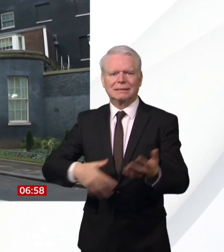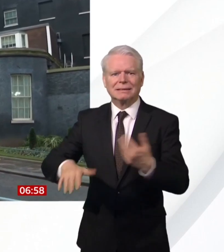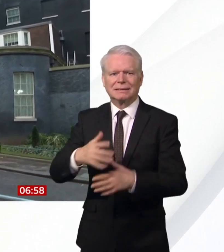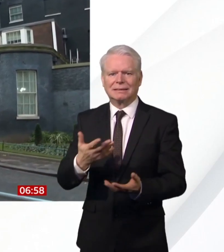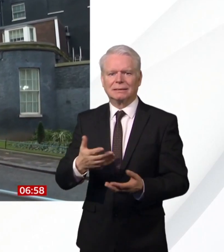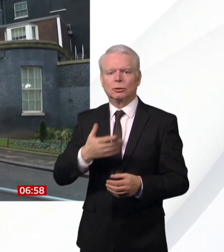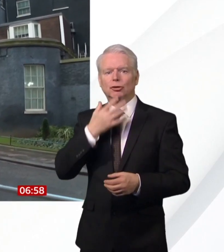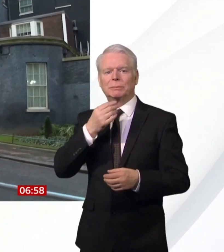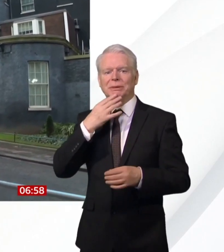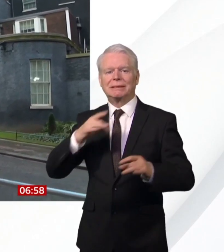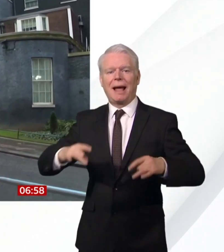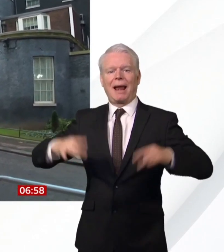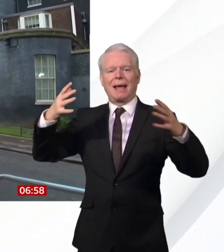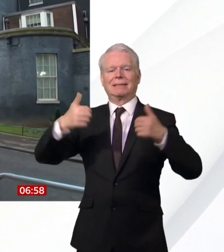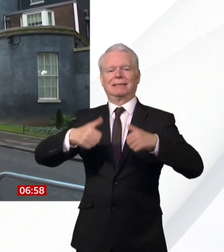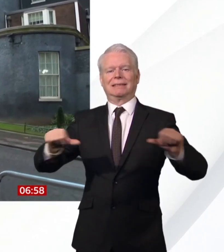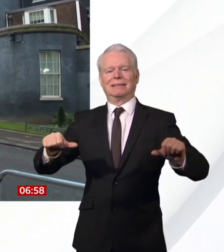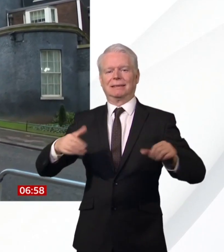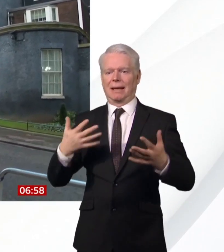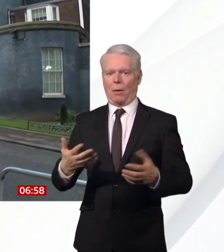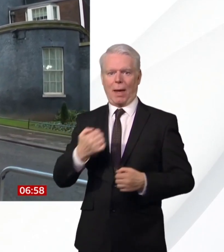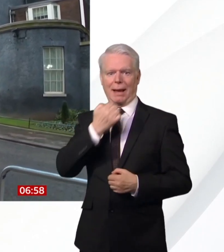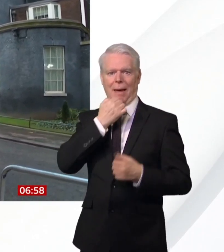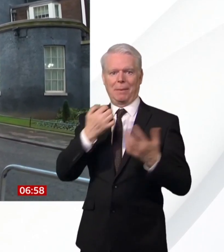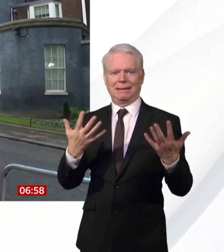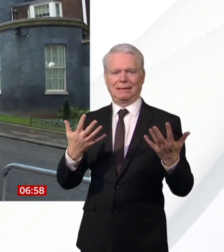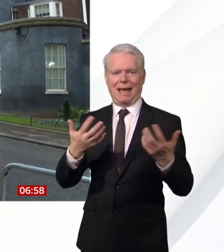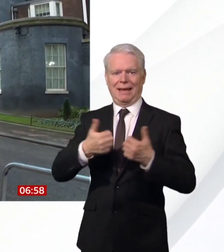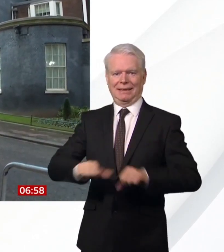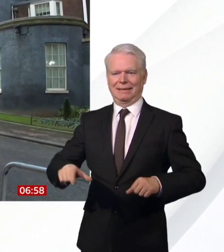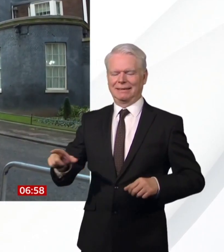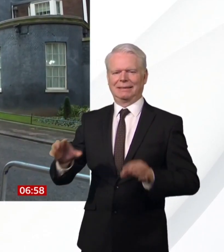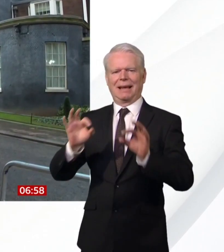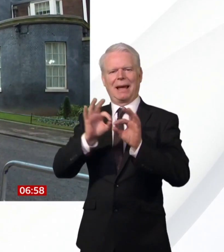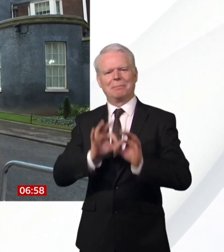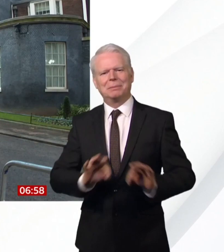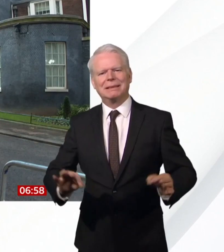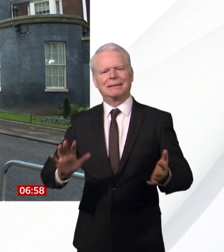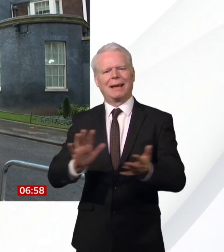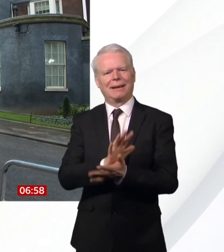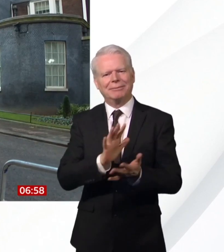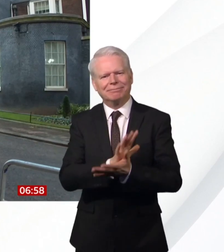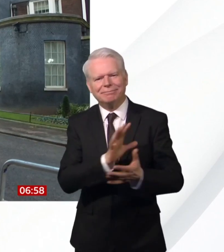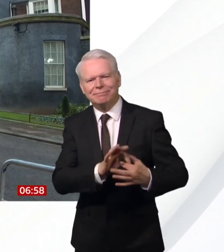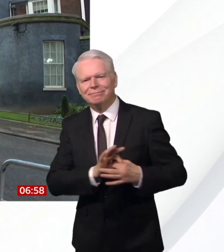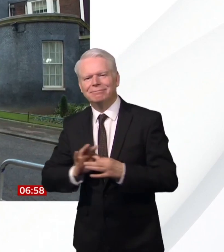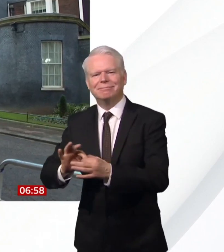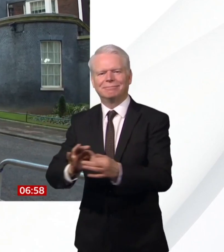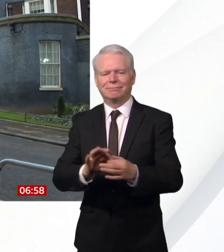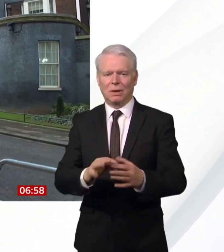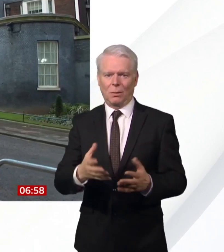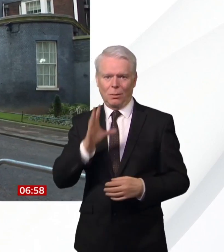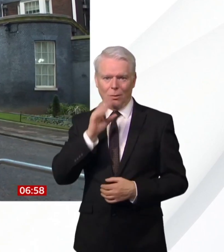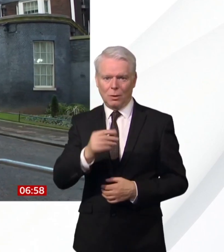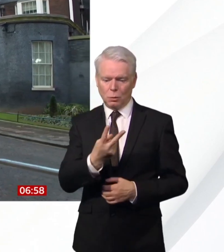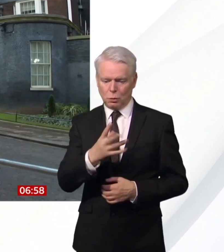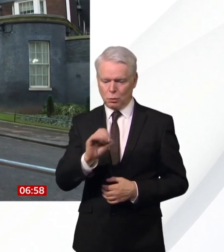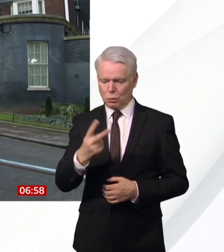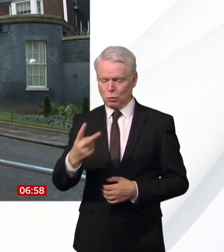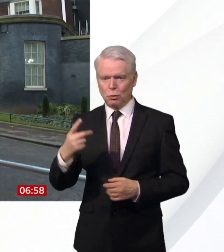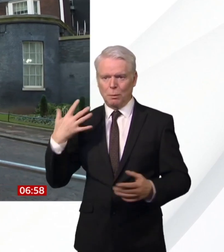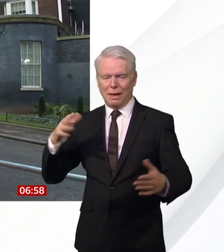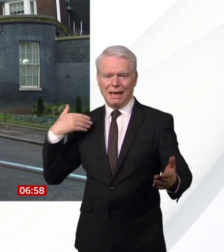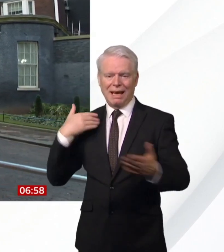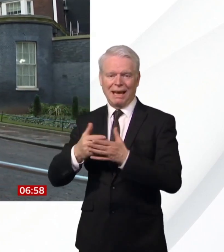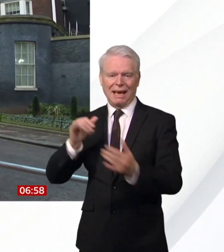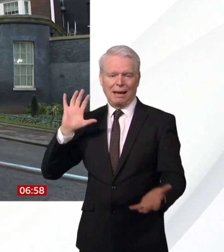of 2022 has left the Conservatives badly damaged and Labour sensing the possibility of power. Attention is now